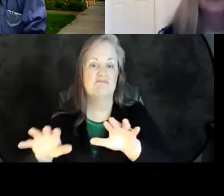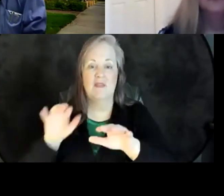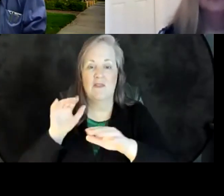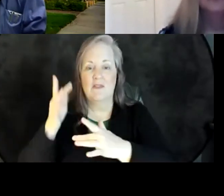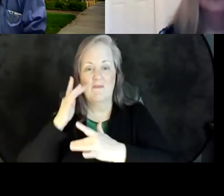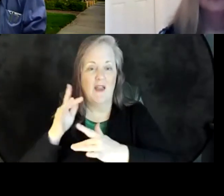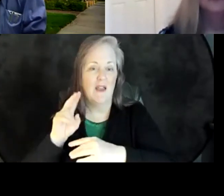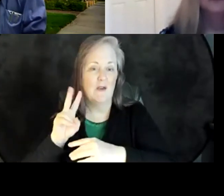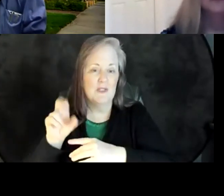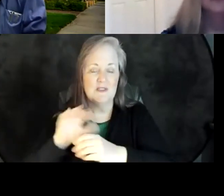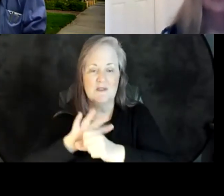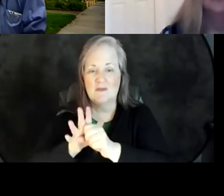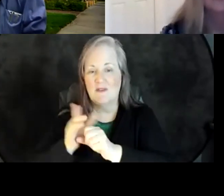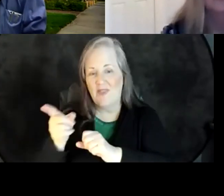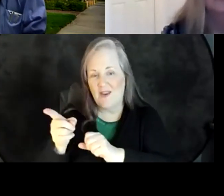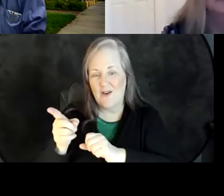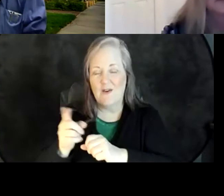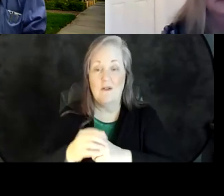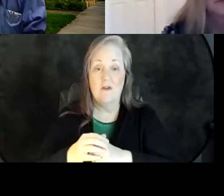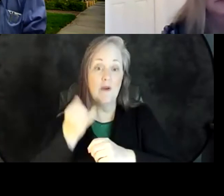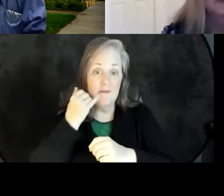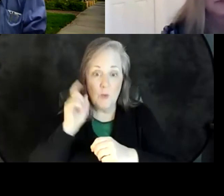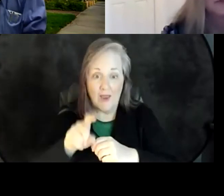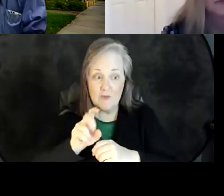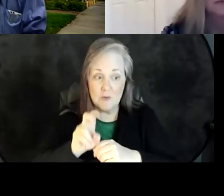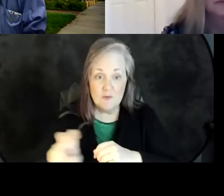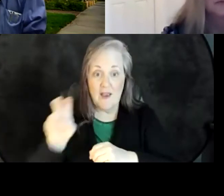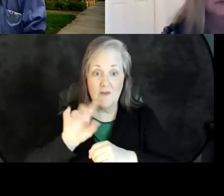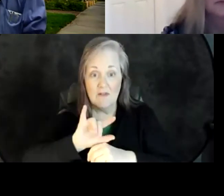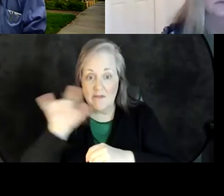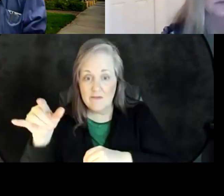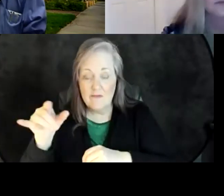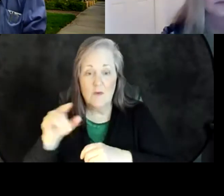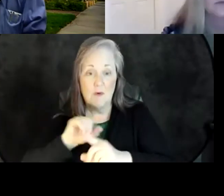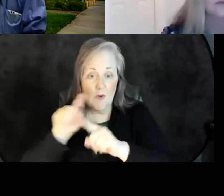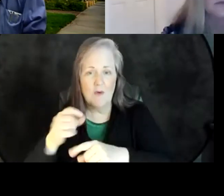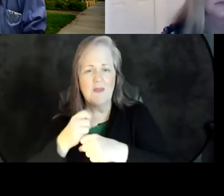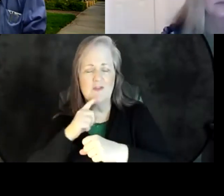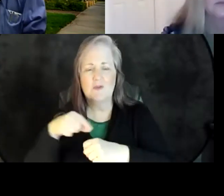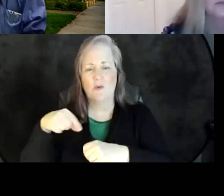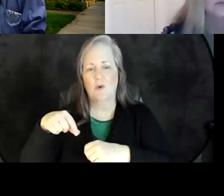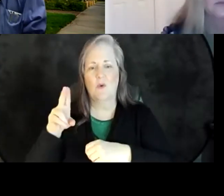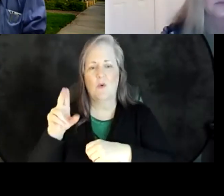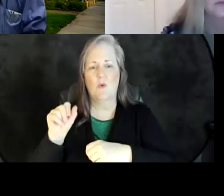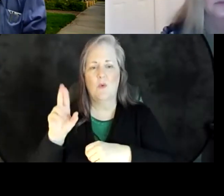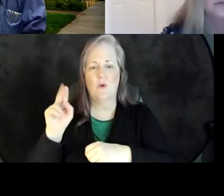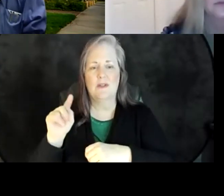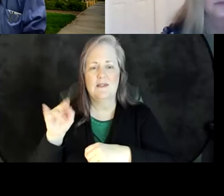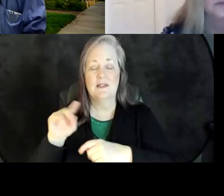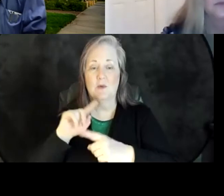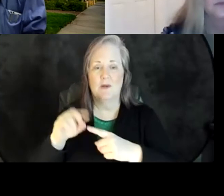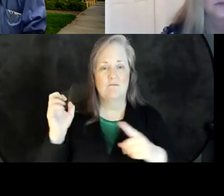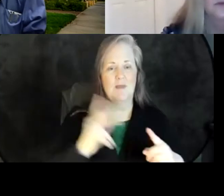virus. Or if you do have to travel to those places, making sure that you quarantine when you return. And then